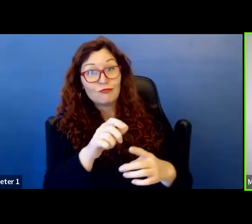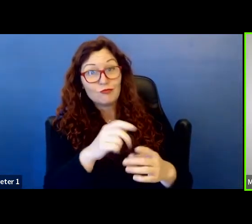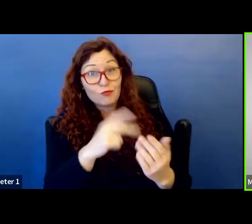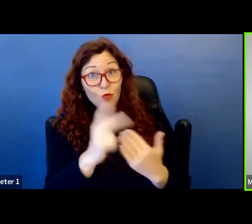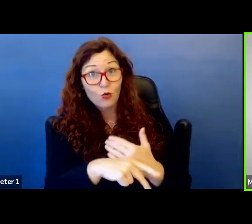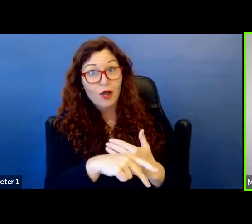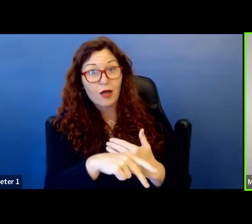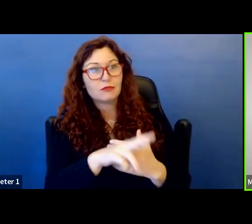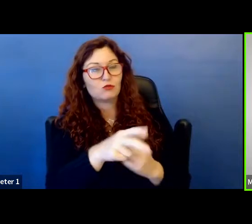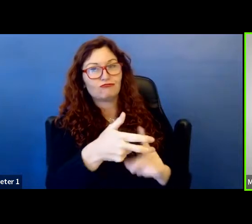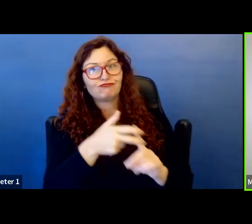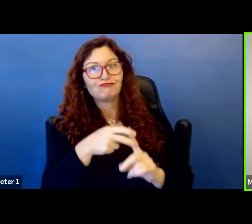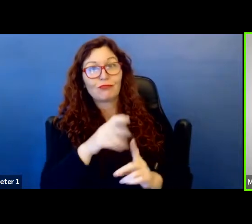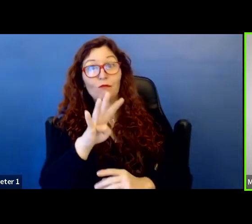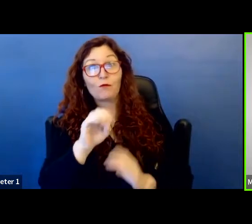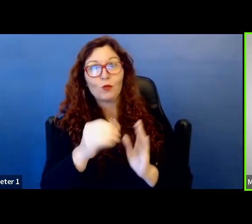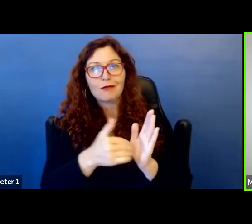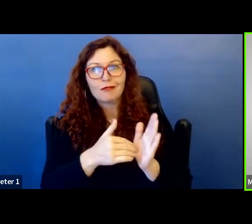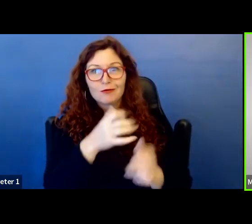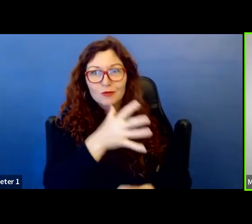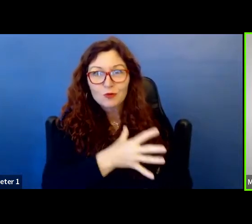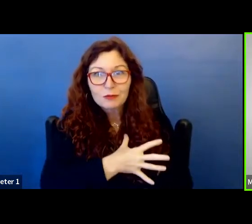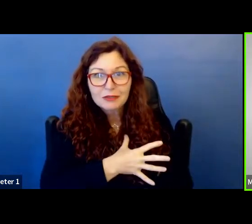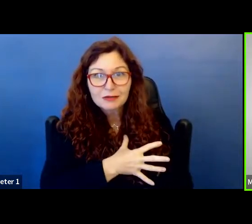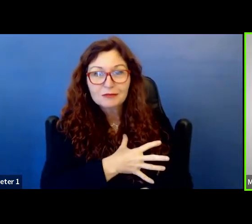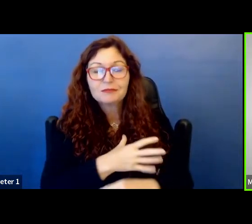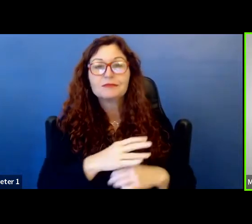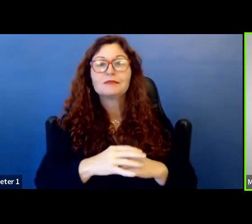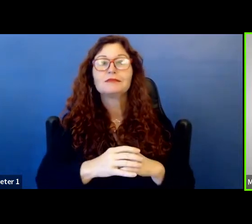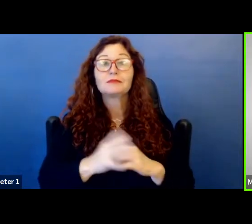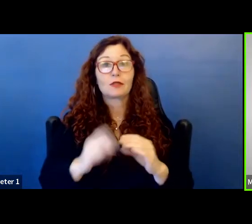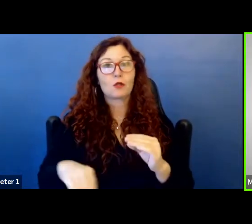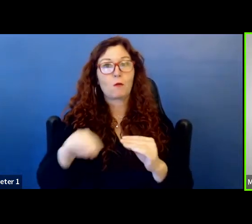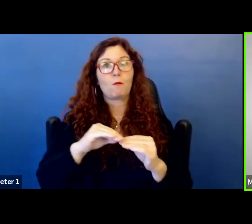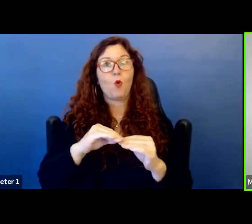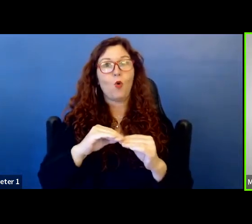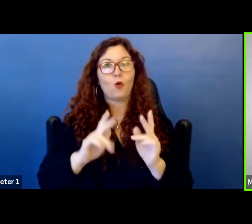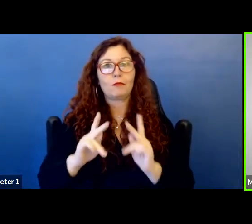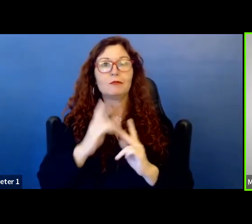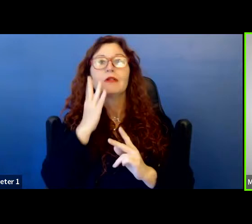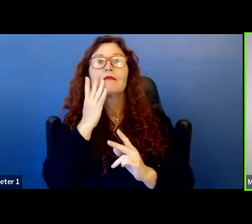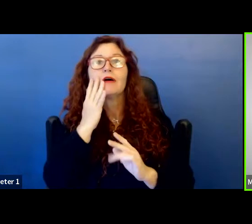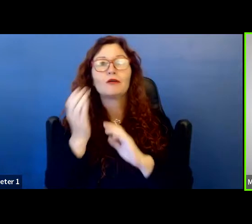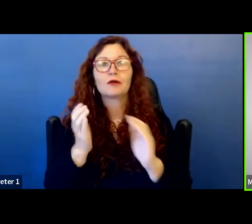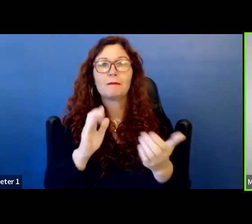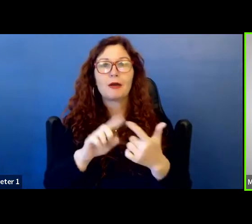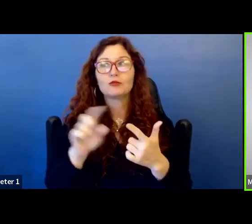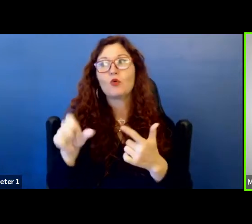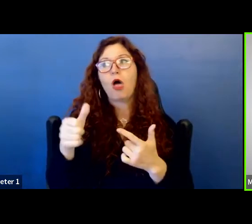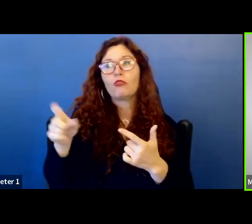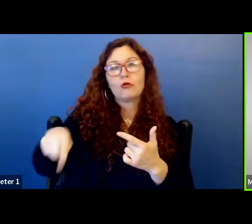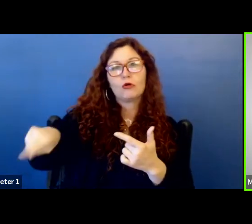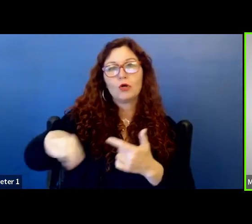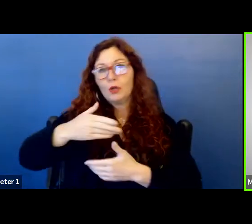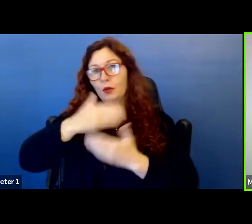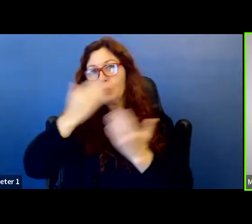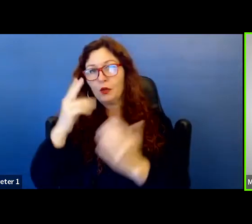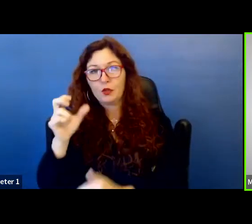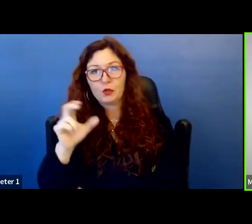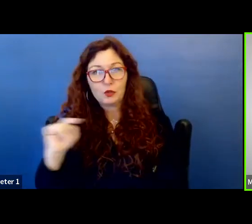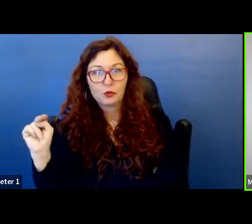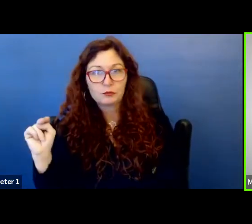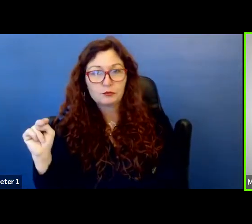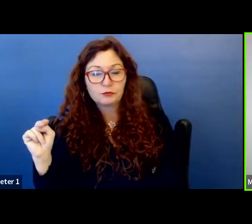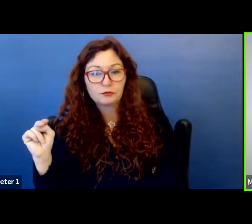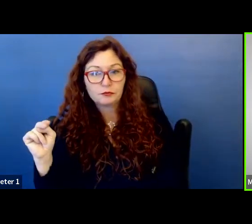300 000 more people of color than the unorganized construction sector um our nearly 200 apprenticeship readiness programs